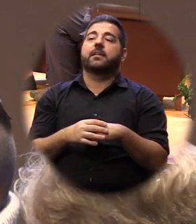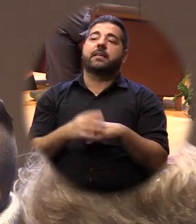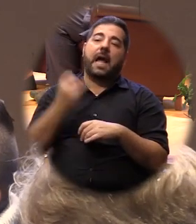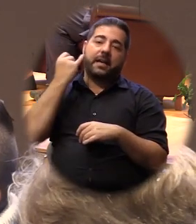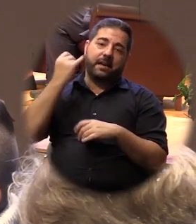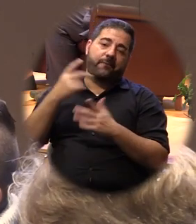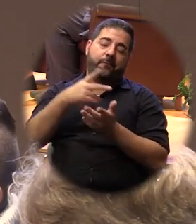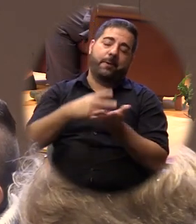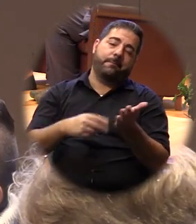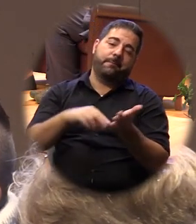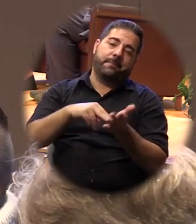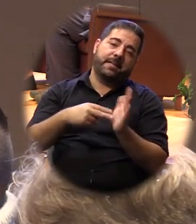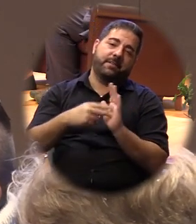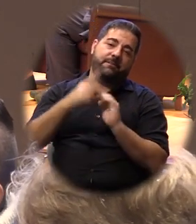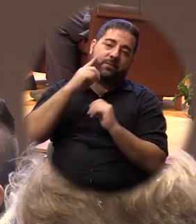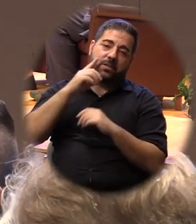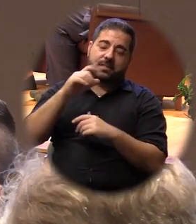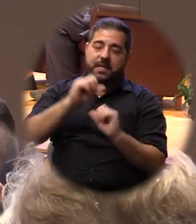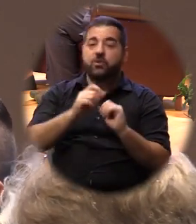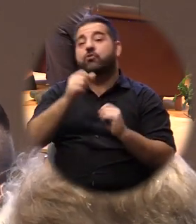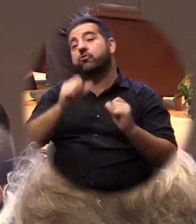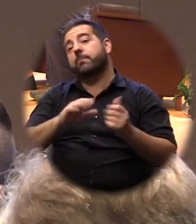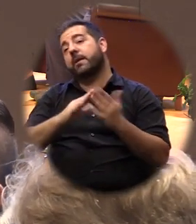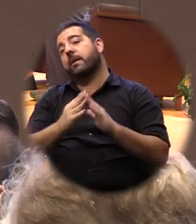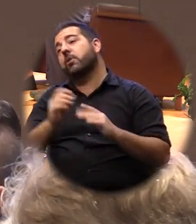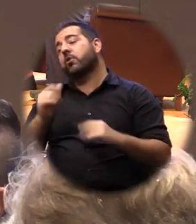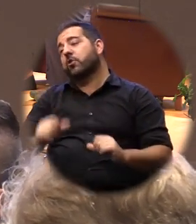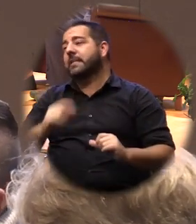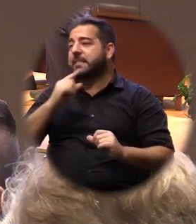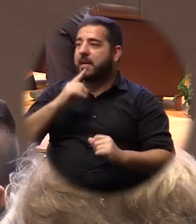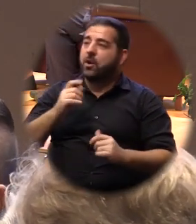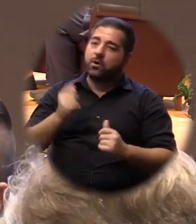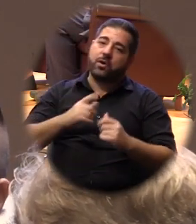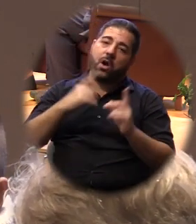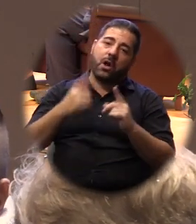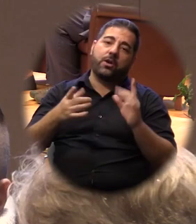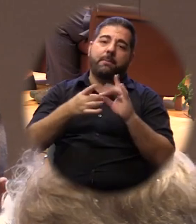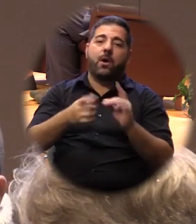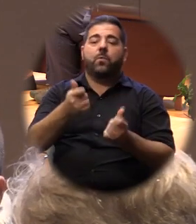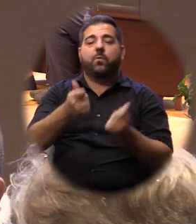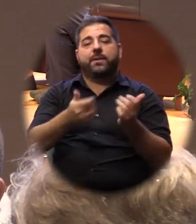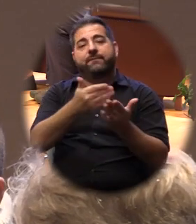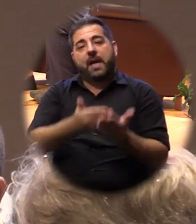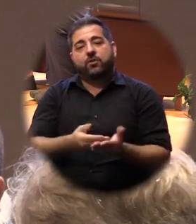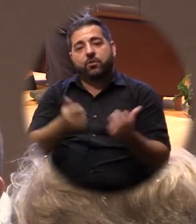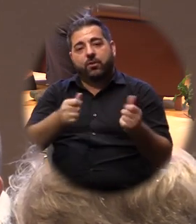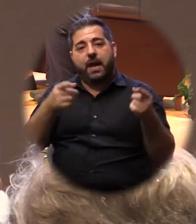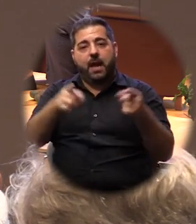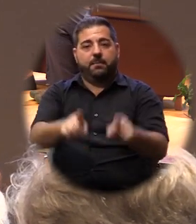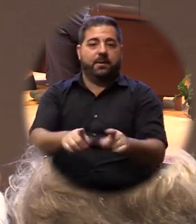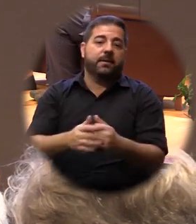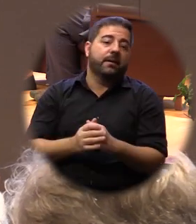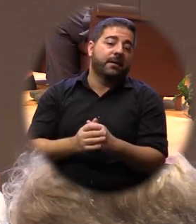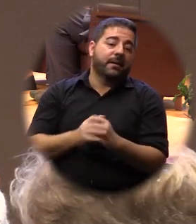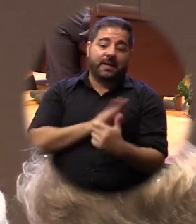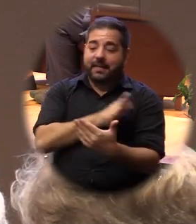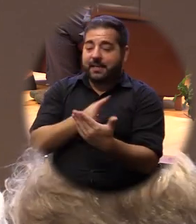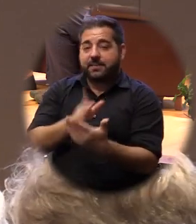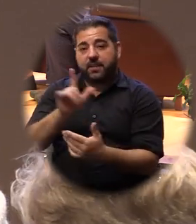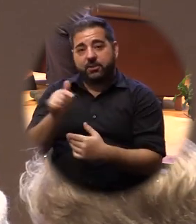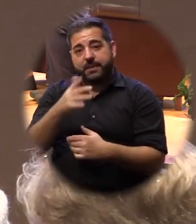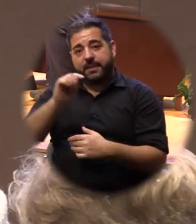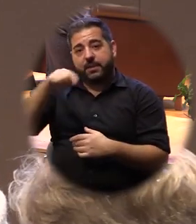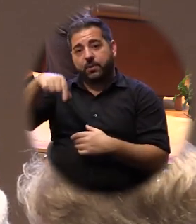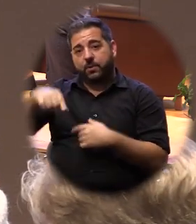what science could be or could say or could argue, what facts might happen or exist against LGBTQ